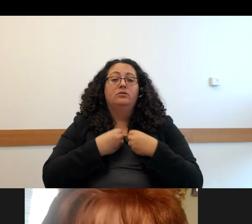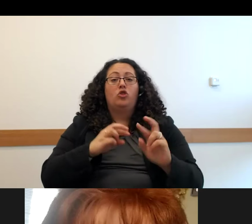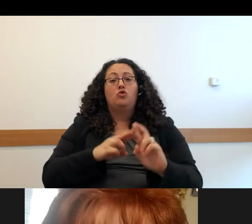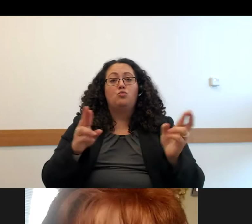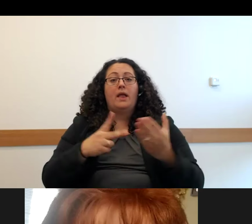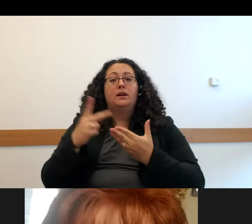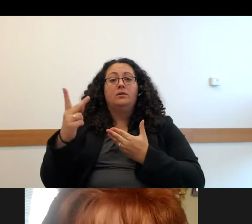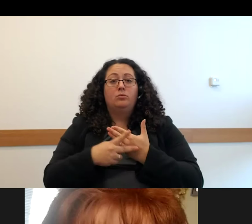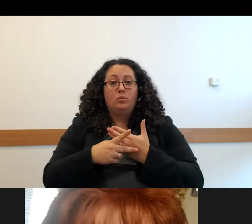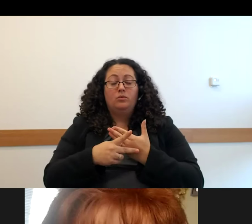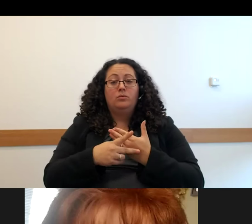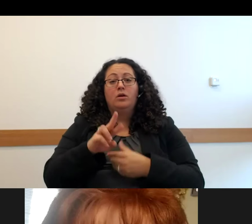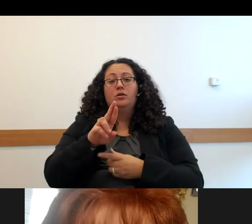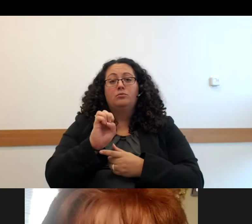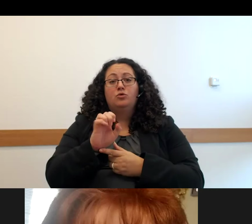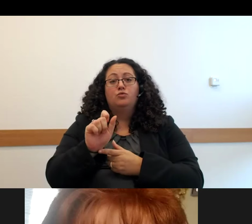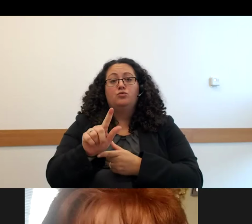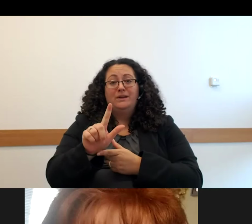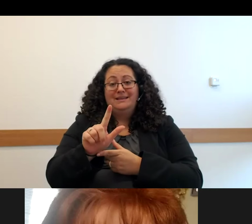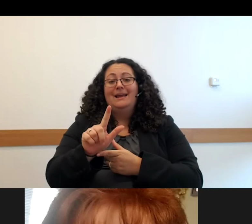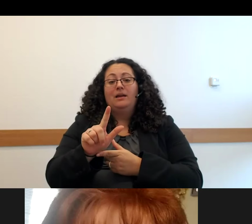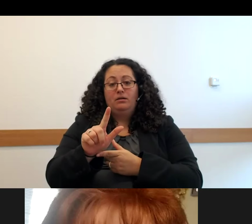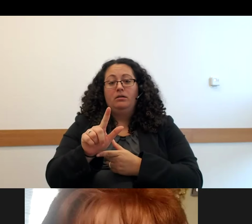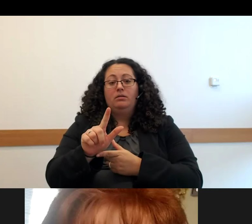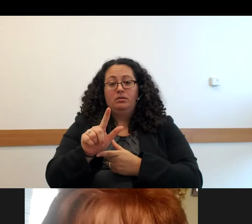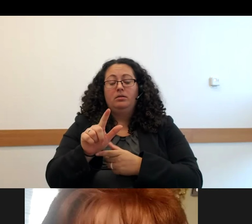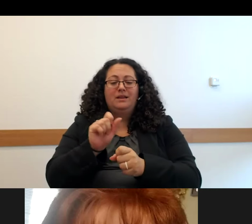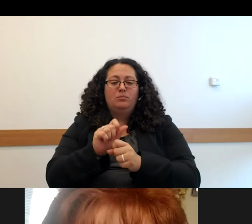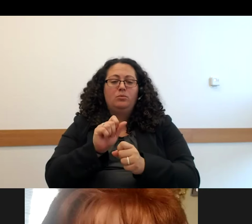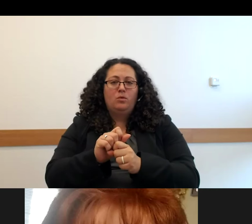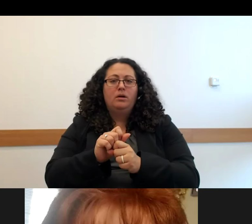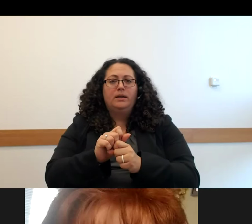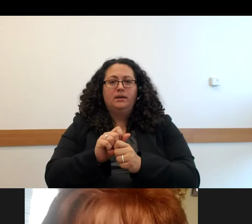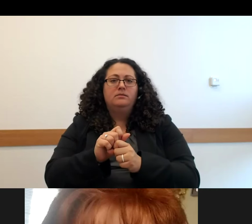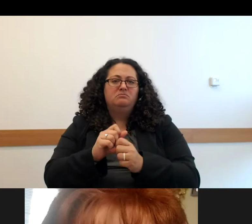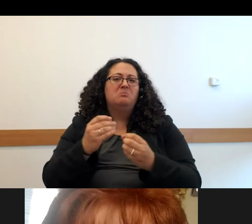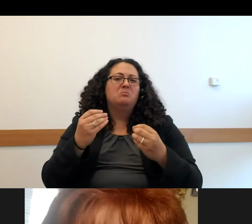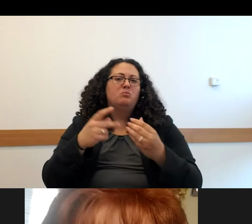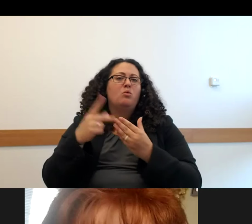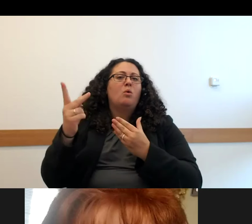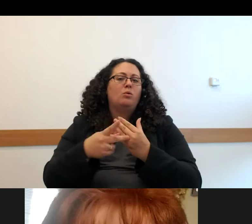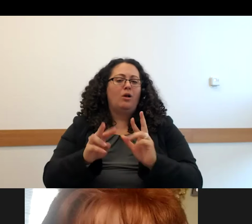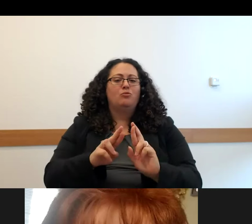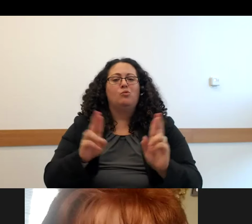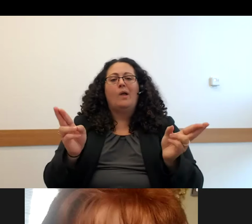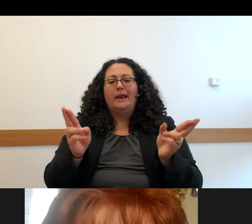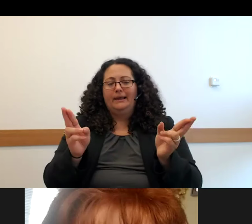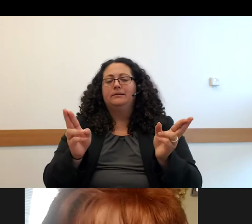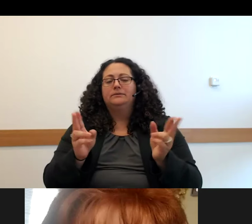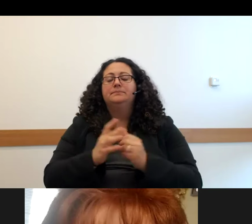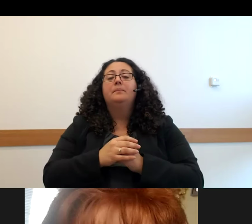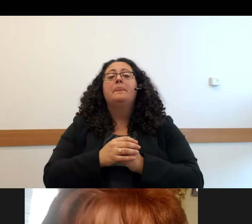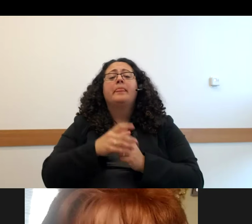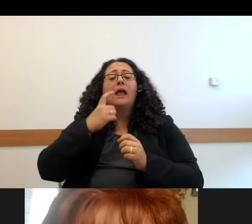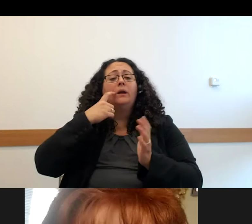program, which is the Retail Employees with Disabilities Initiative, our retail store program. And one of the first things I